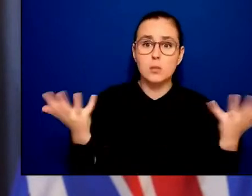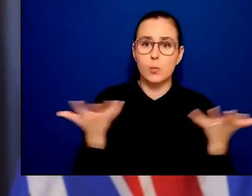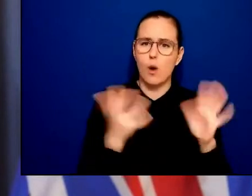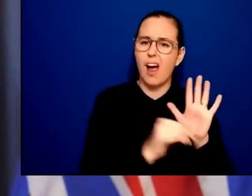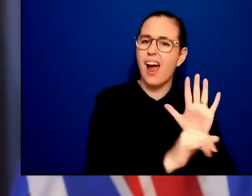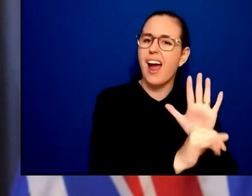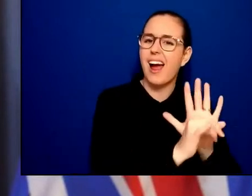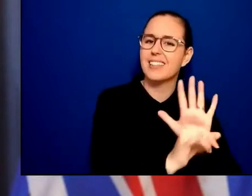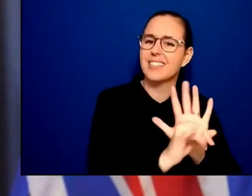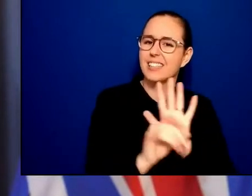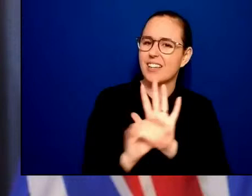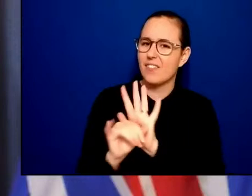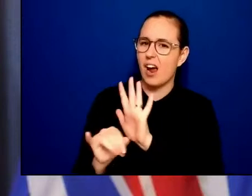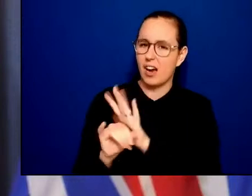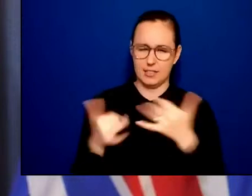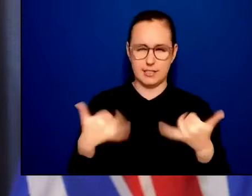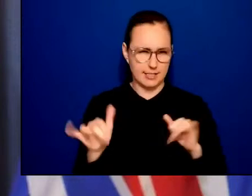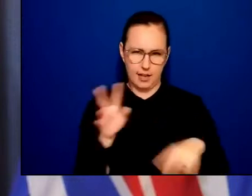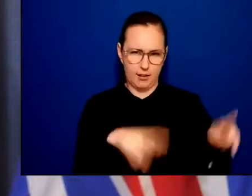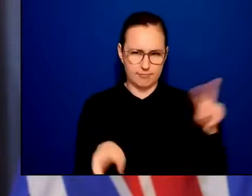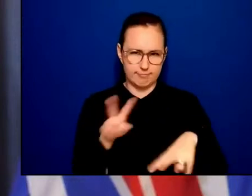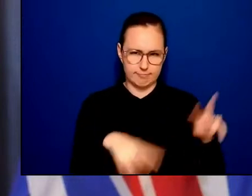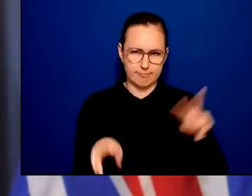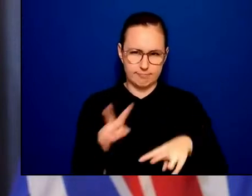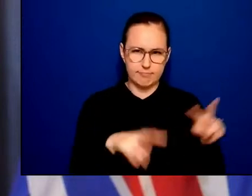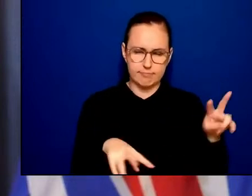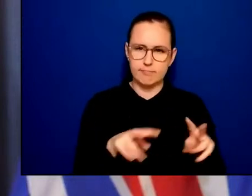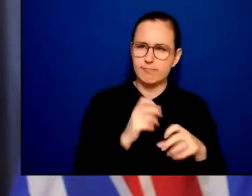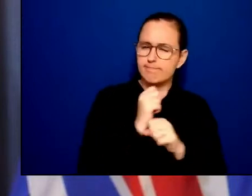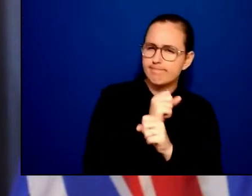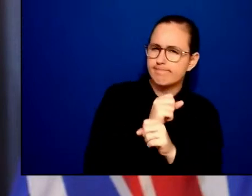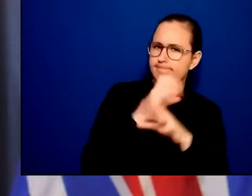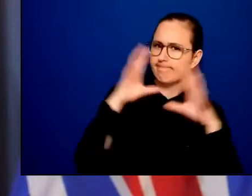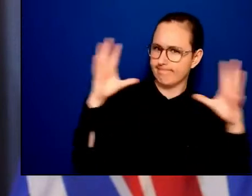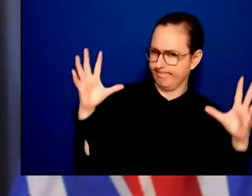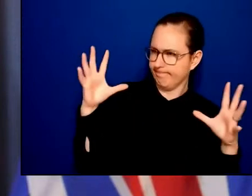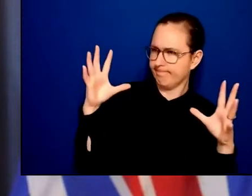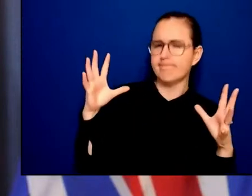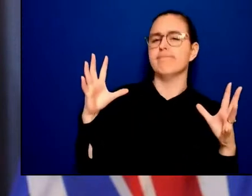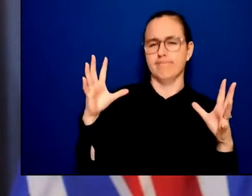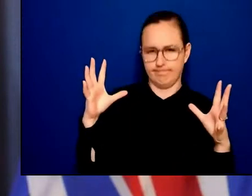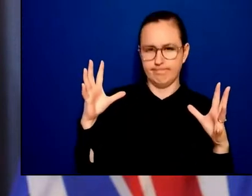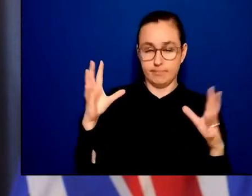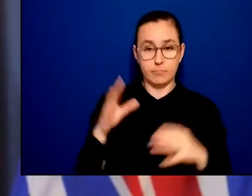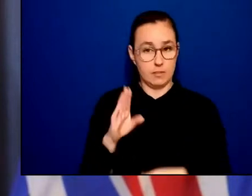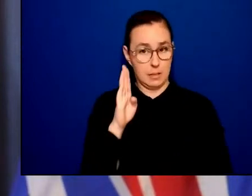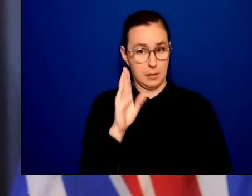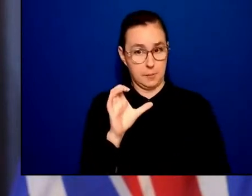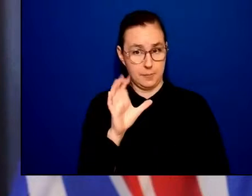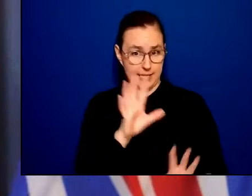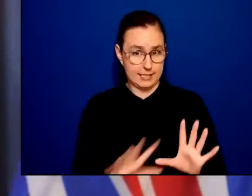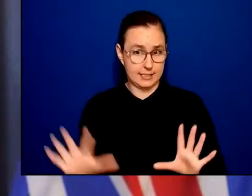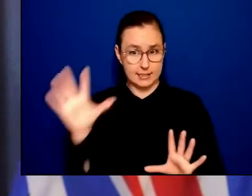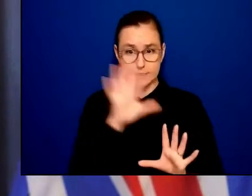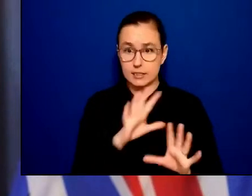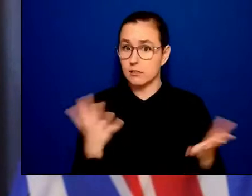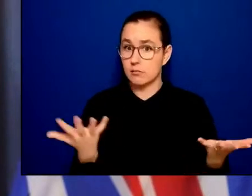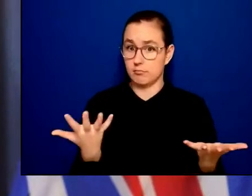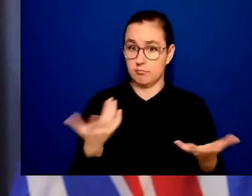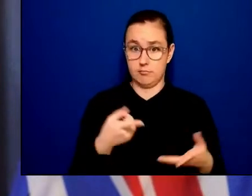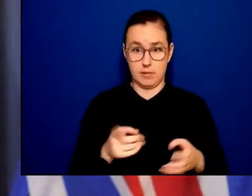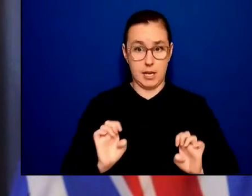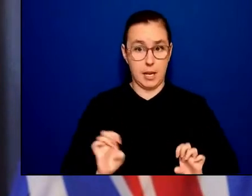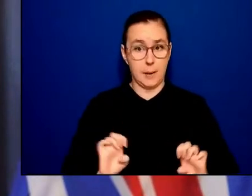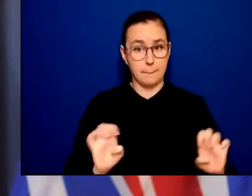front. I can tell you that as a province-wide state of emergency is very much on the table. Tomorrow we have